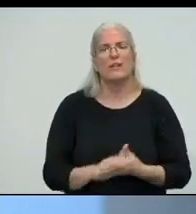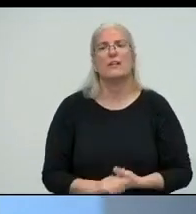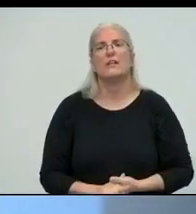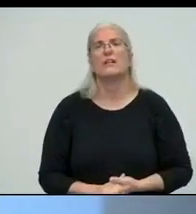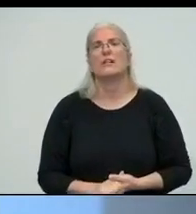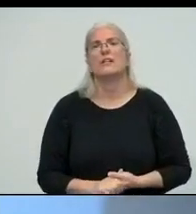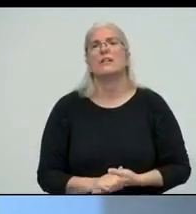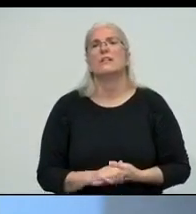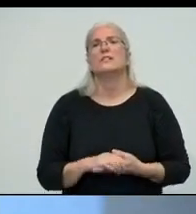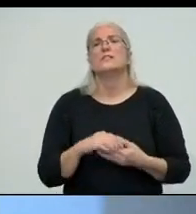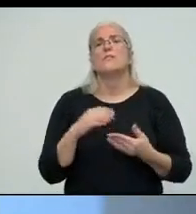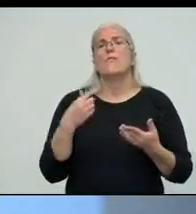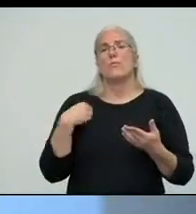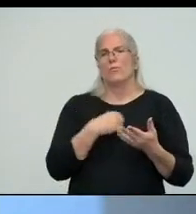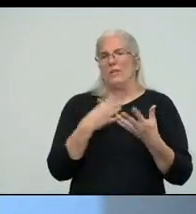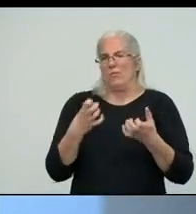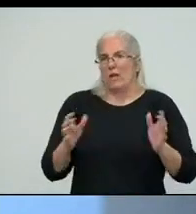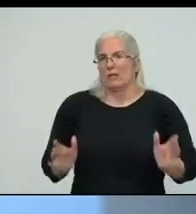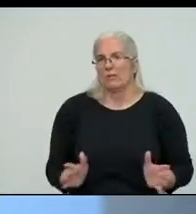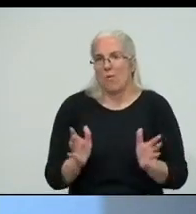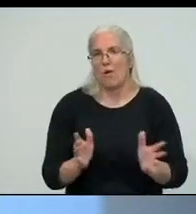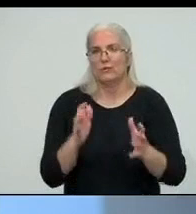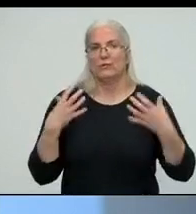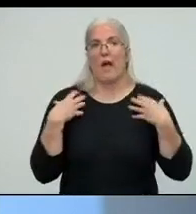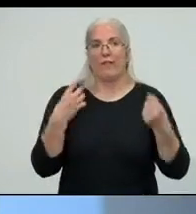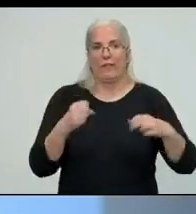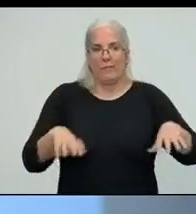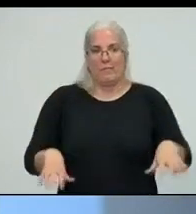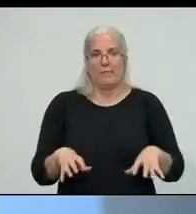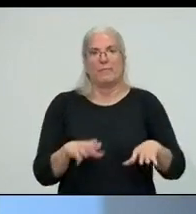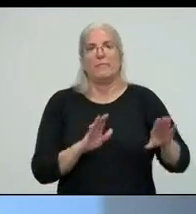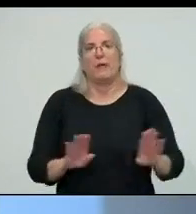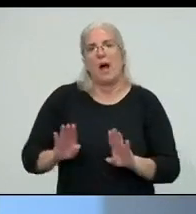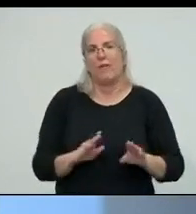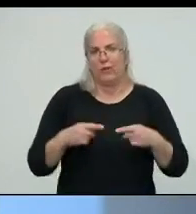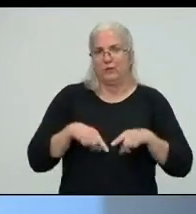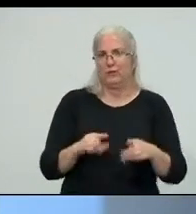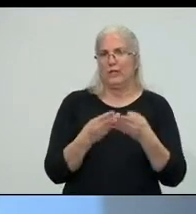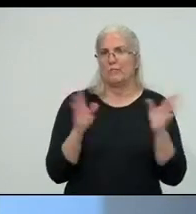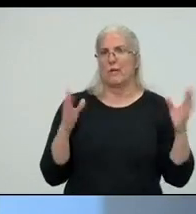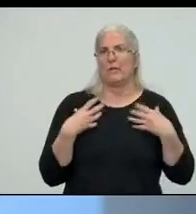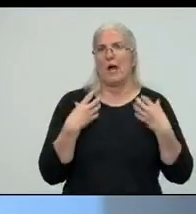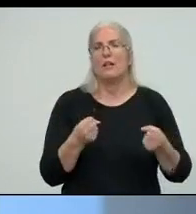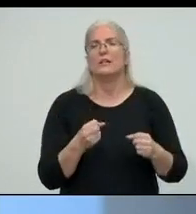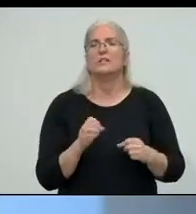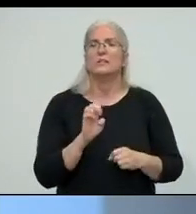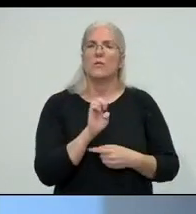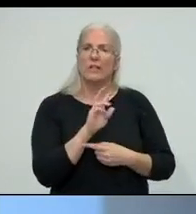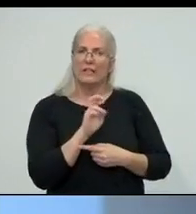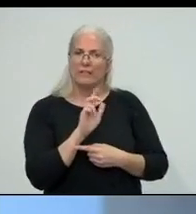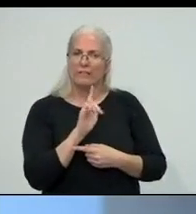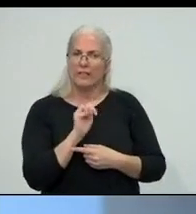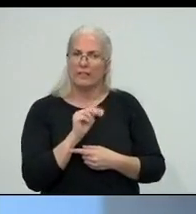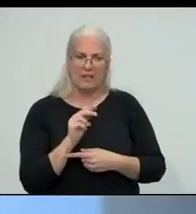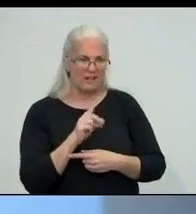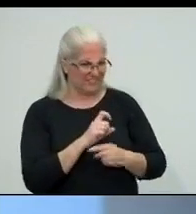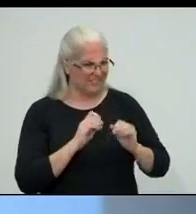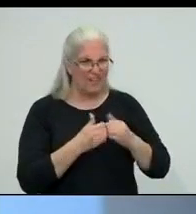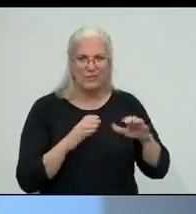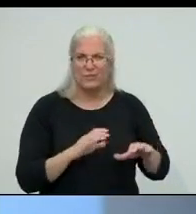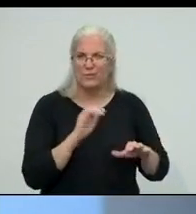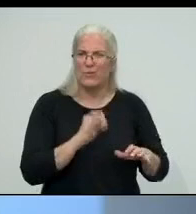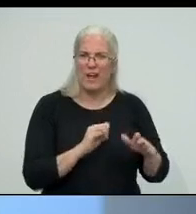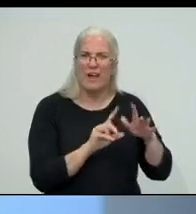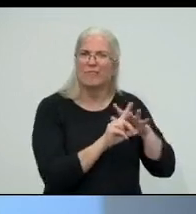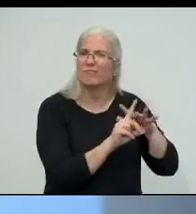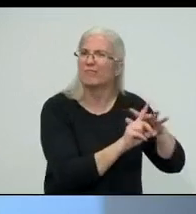often encouraging in public health. How do those health determinants show up in other health outcomes that we regularly